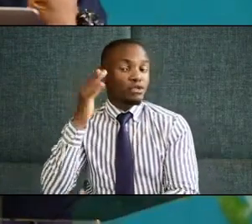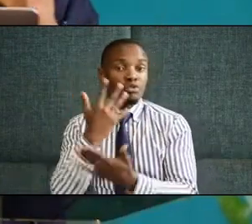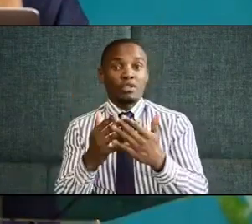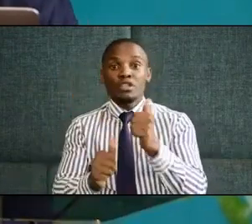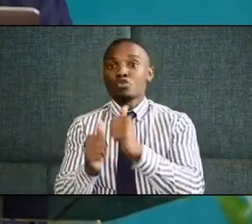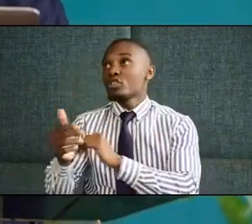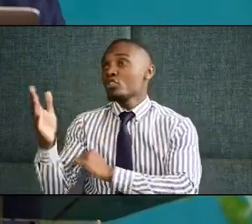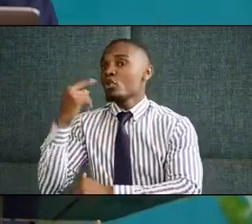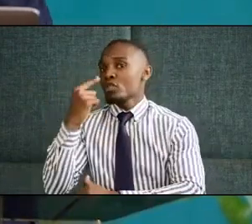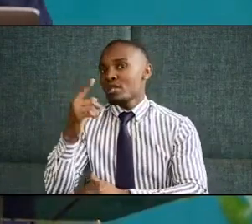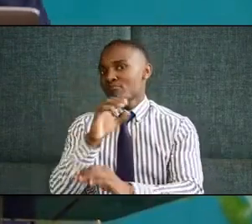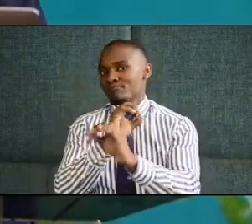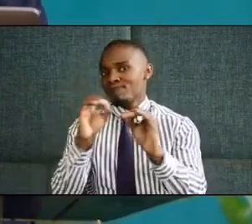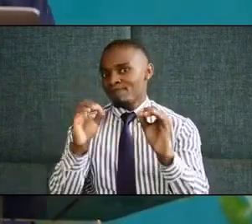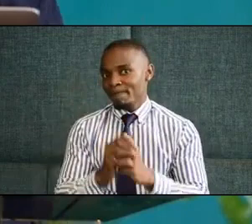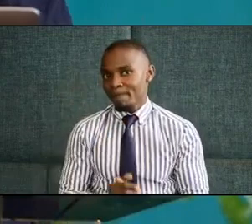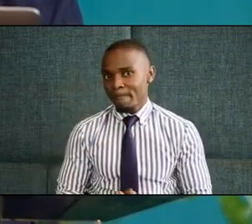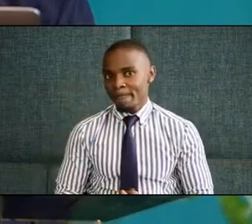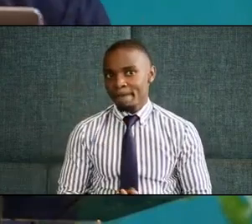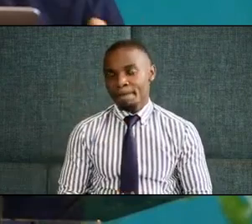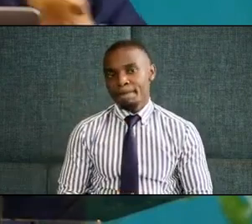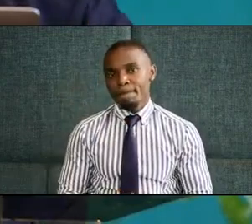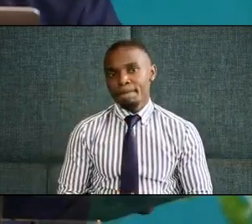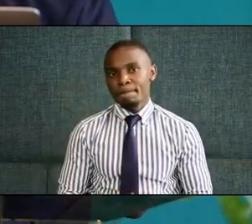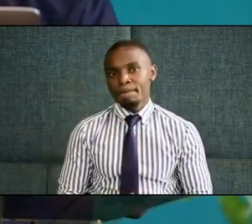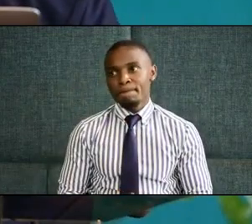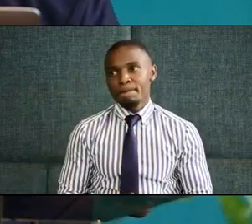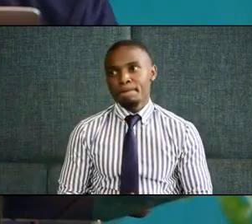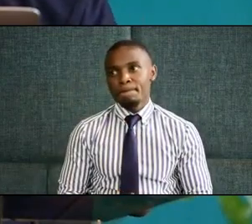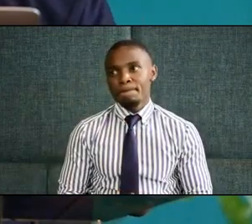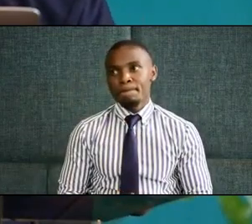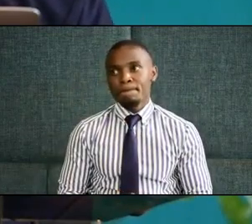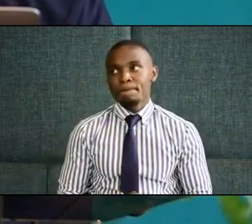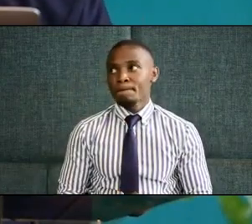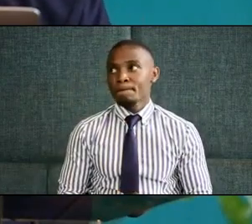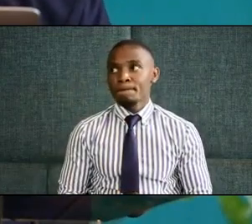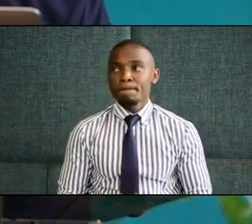God. His altars were cold.